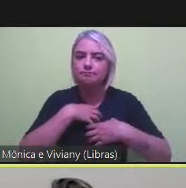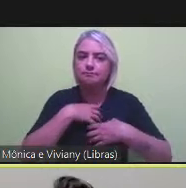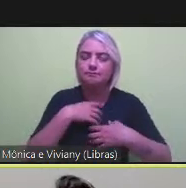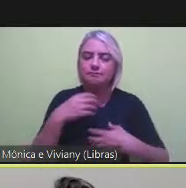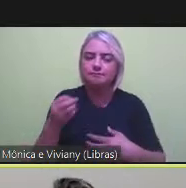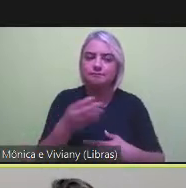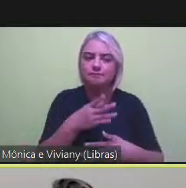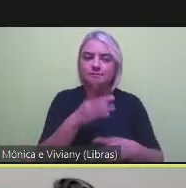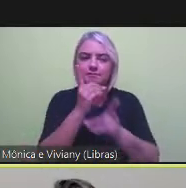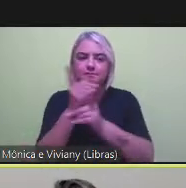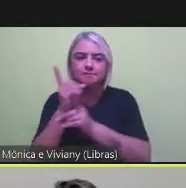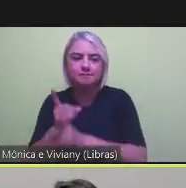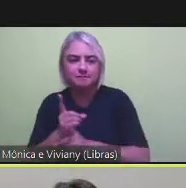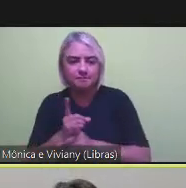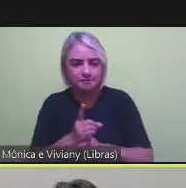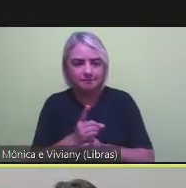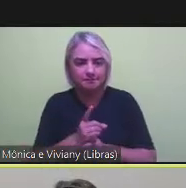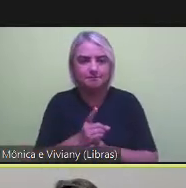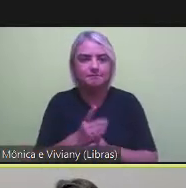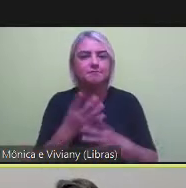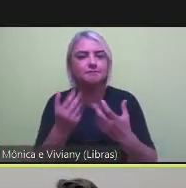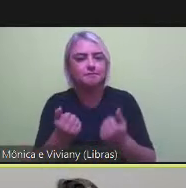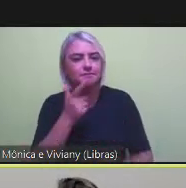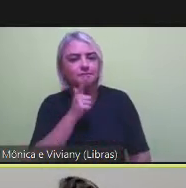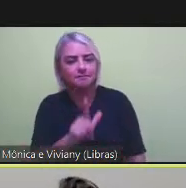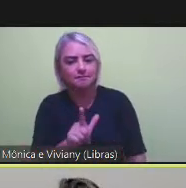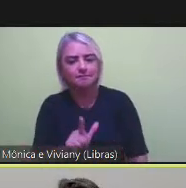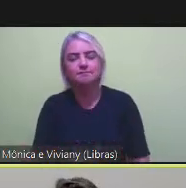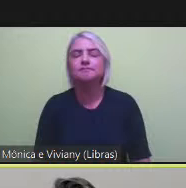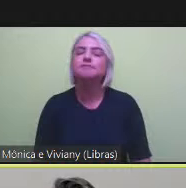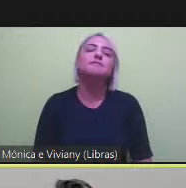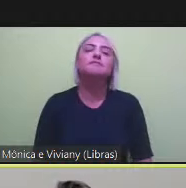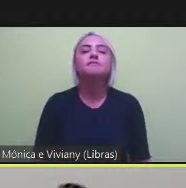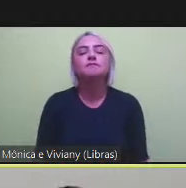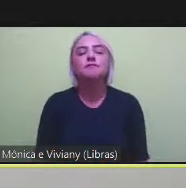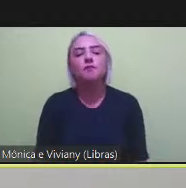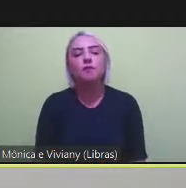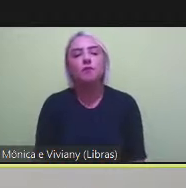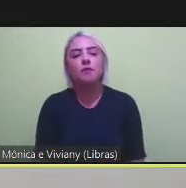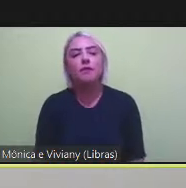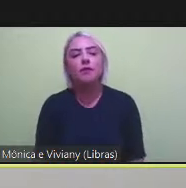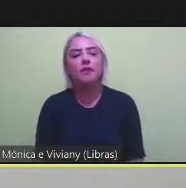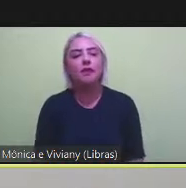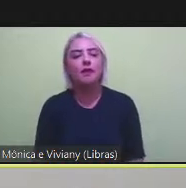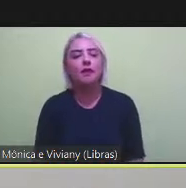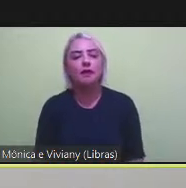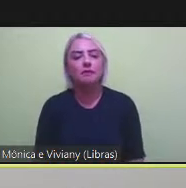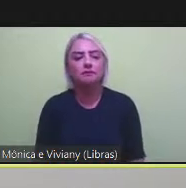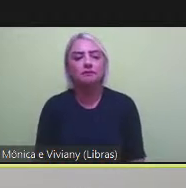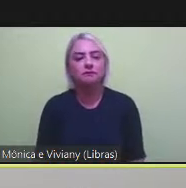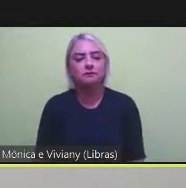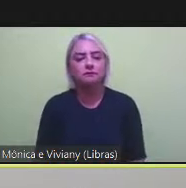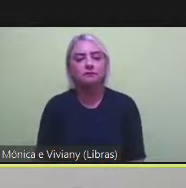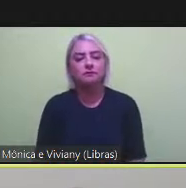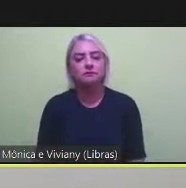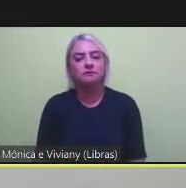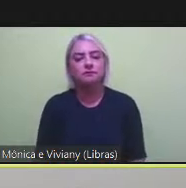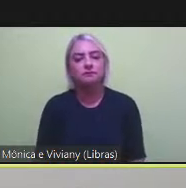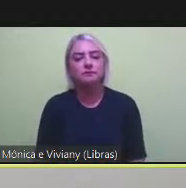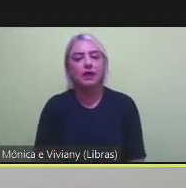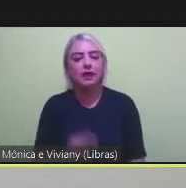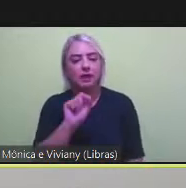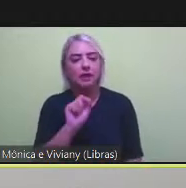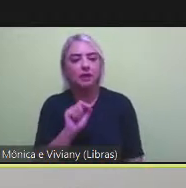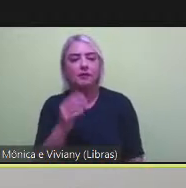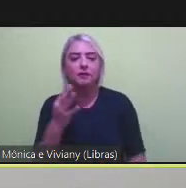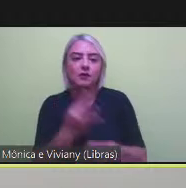that in our meetings we will be able to do so. Now let's help me, Vinicius,